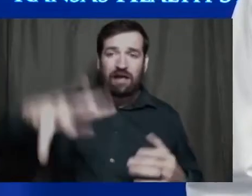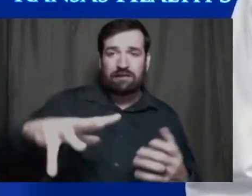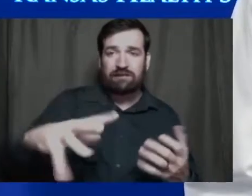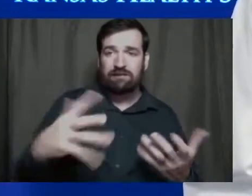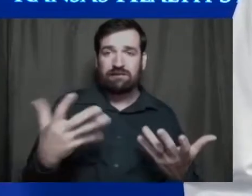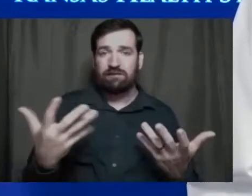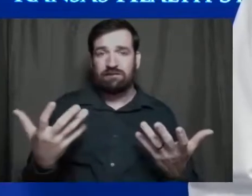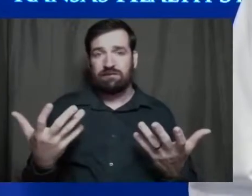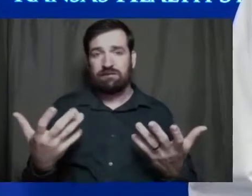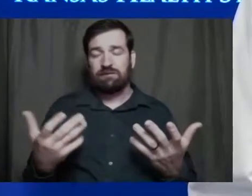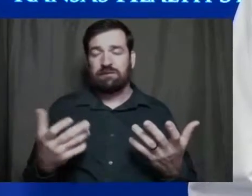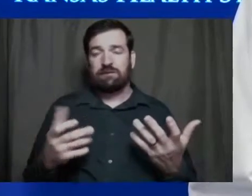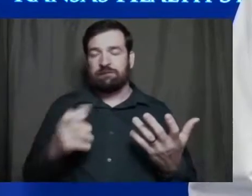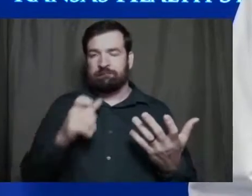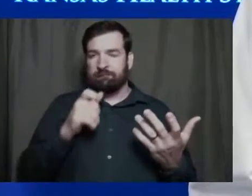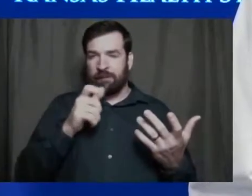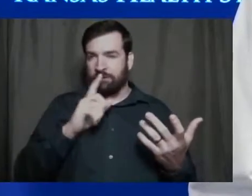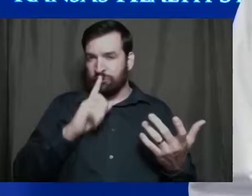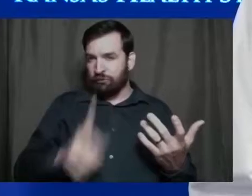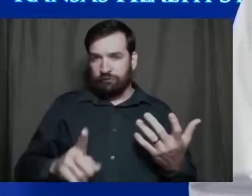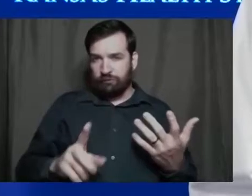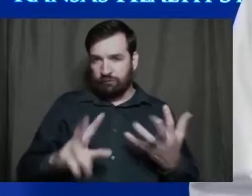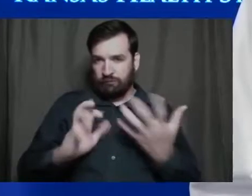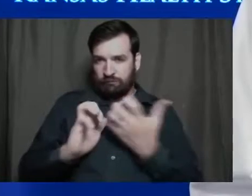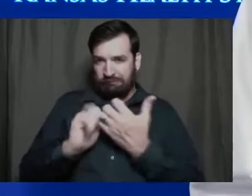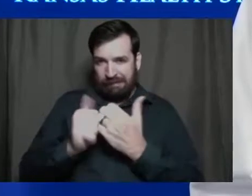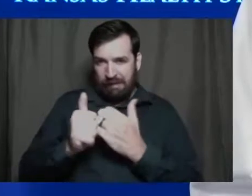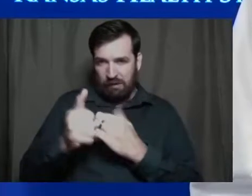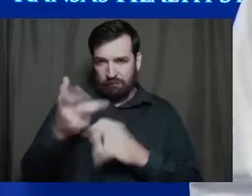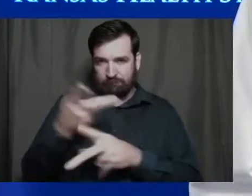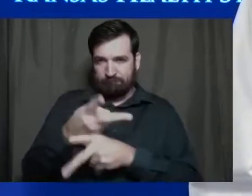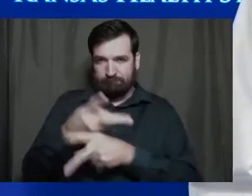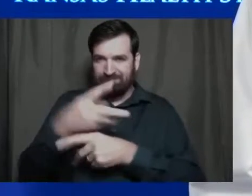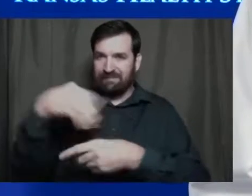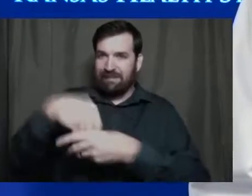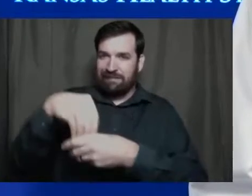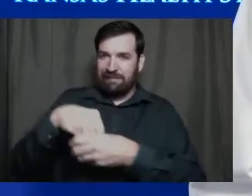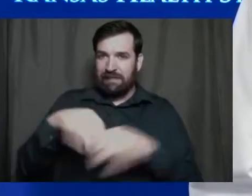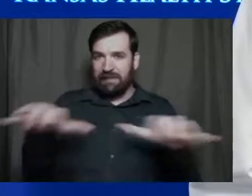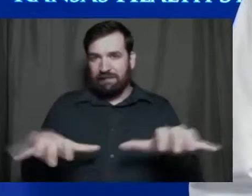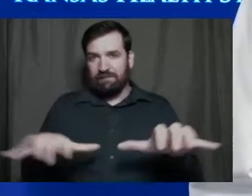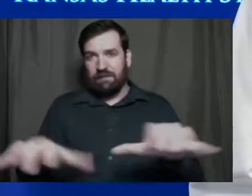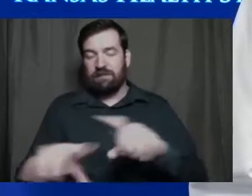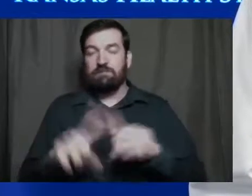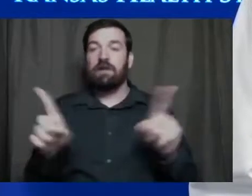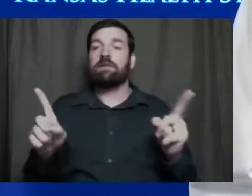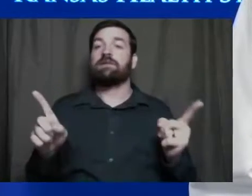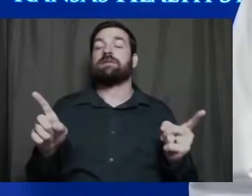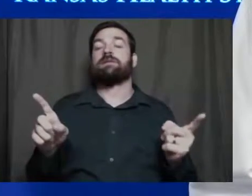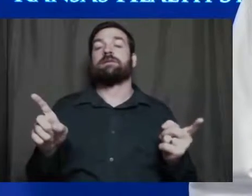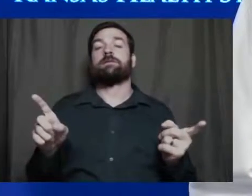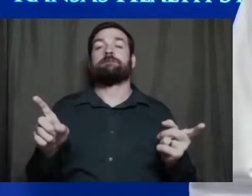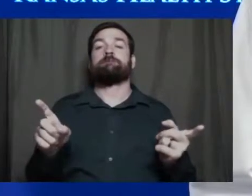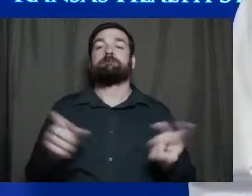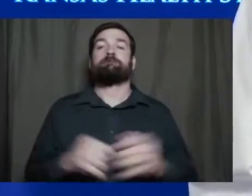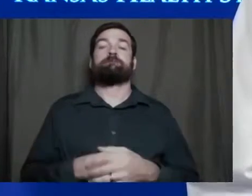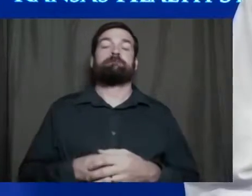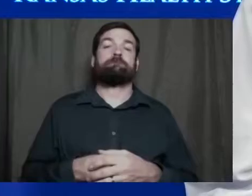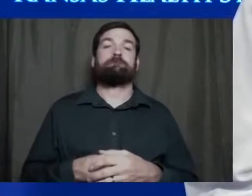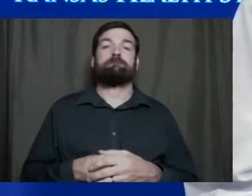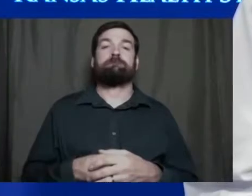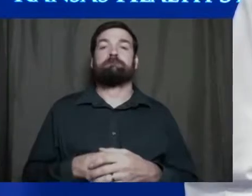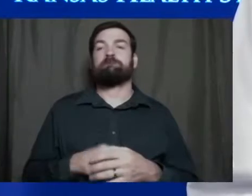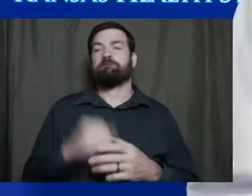I'm not quite sure how we're going to handle the inside activities right now with this, if you think about